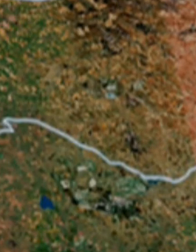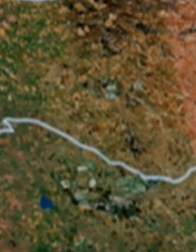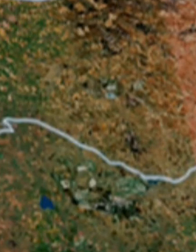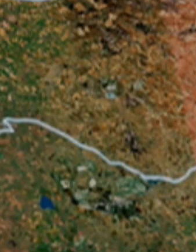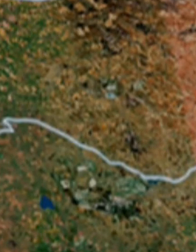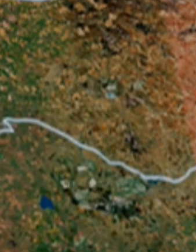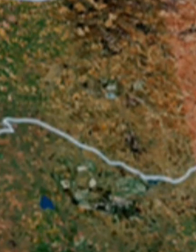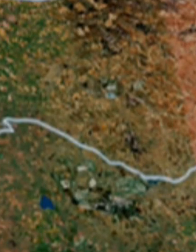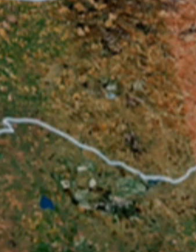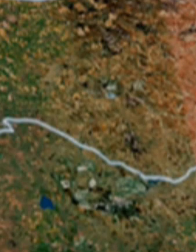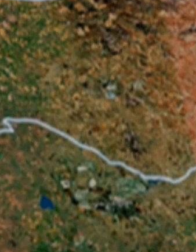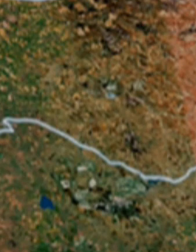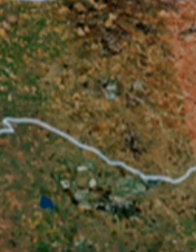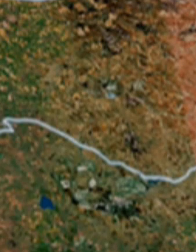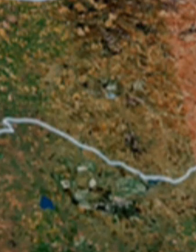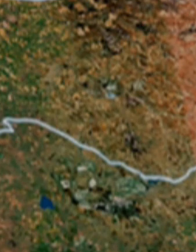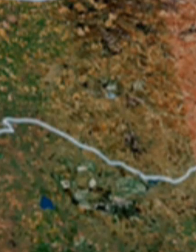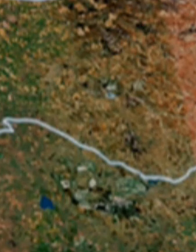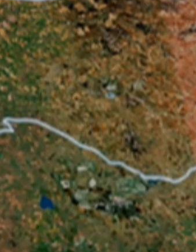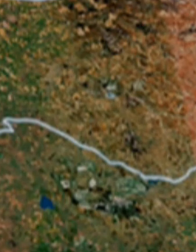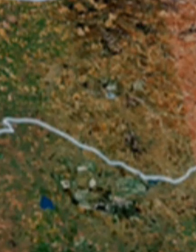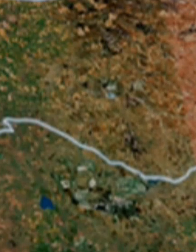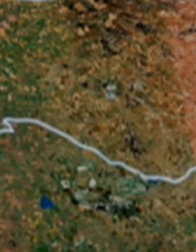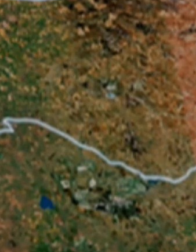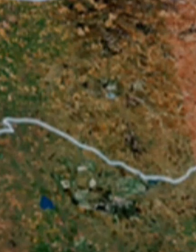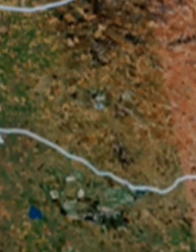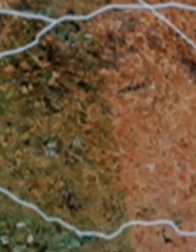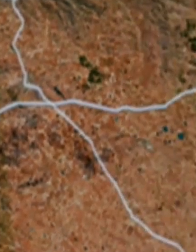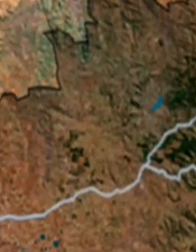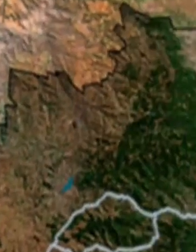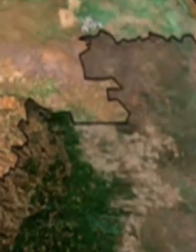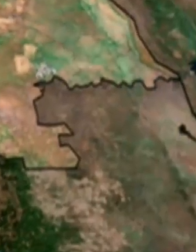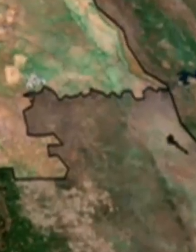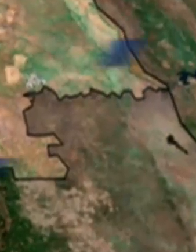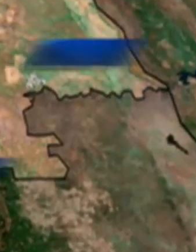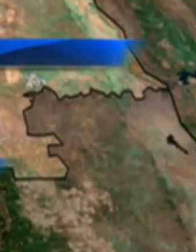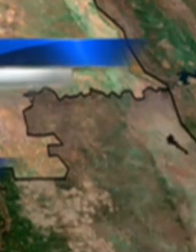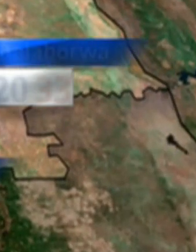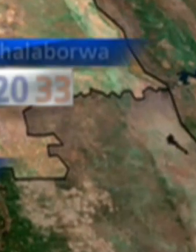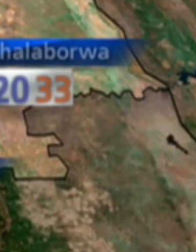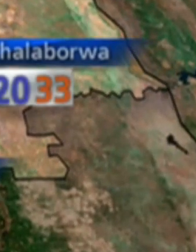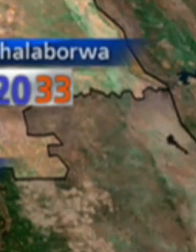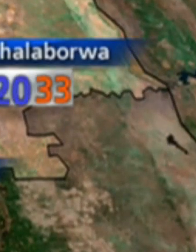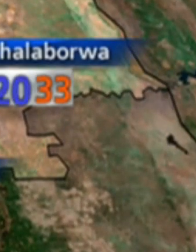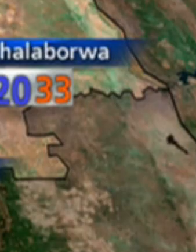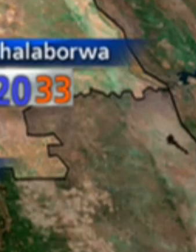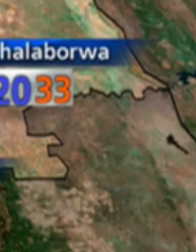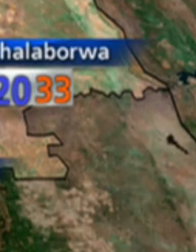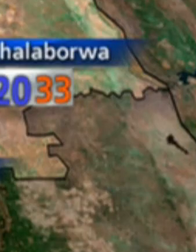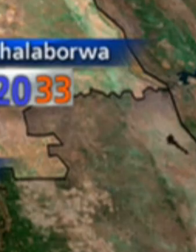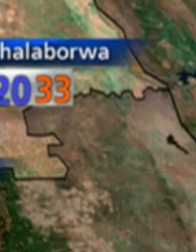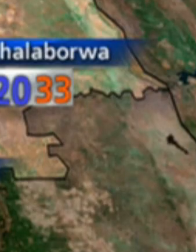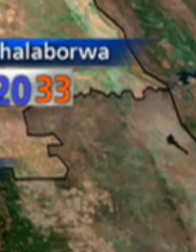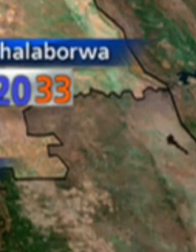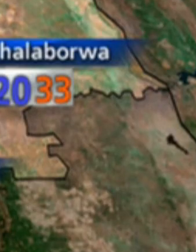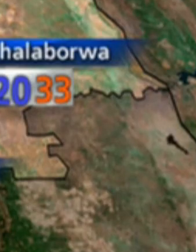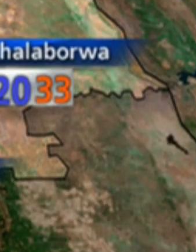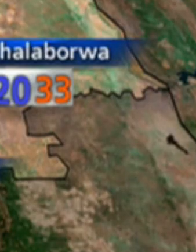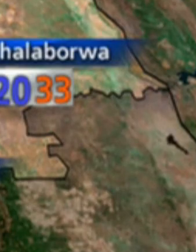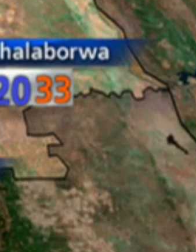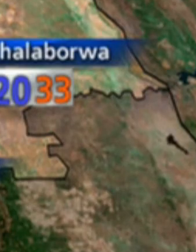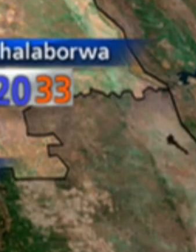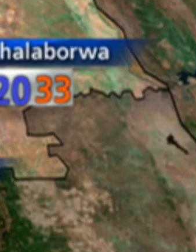27, Vereeniging ka digata le 16 go a go di le 27 mo Thapameng, province ya Limpopo le teng mo provinceng go itekanetse Polokwane